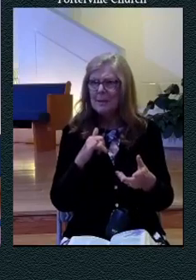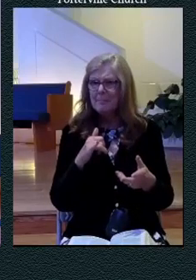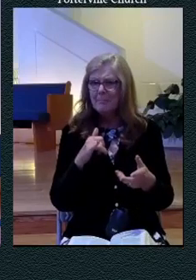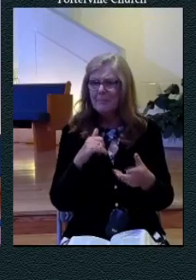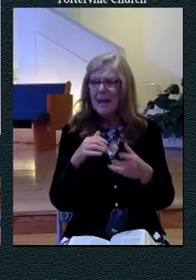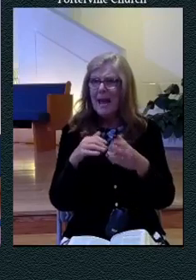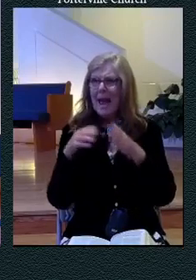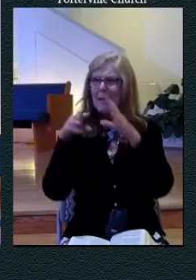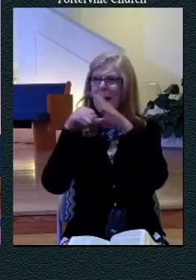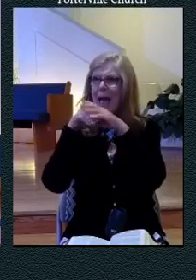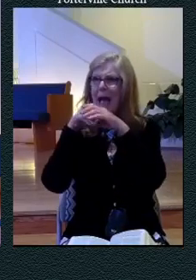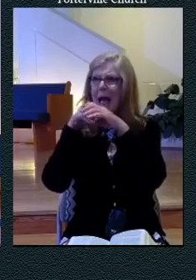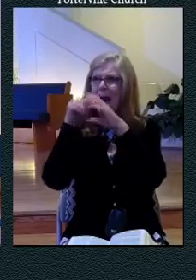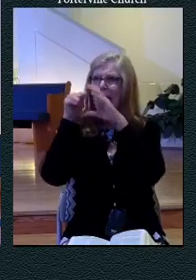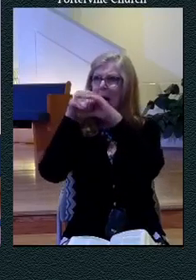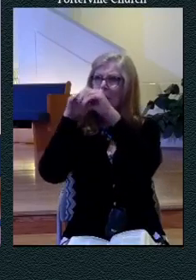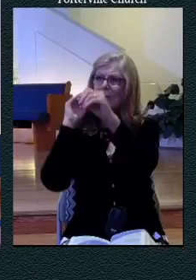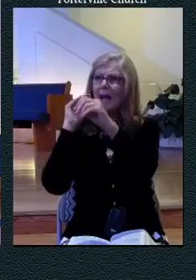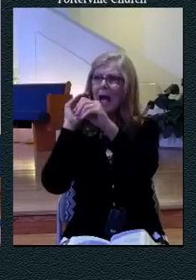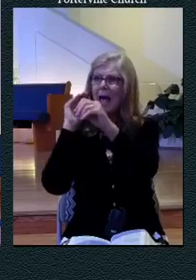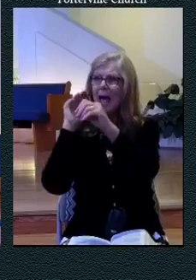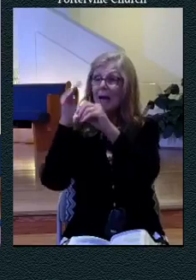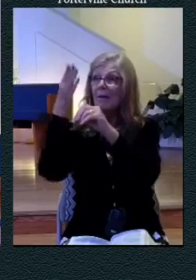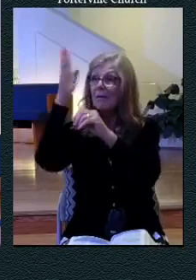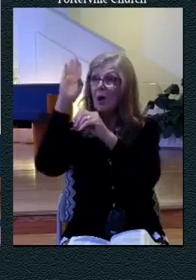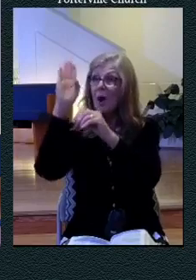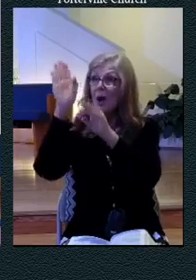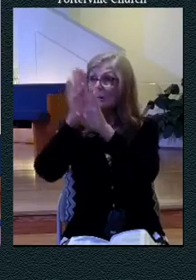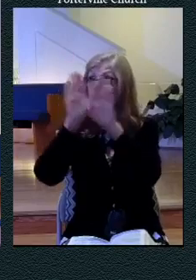inside, and it never, never works.